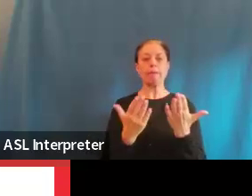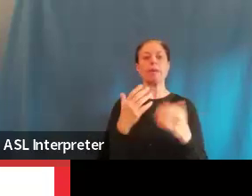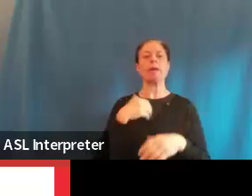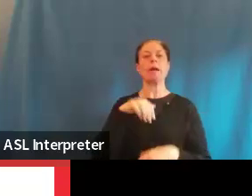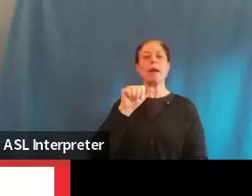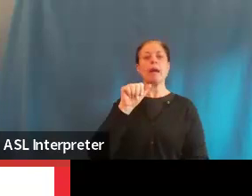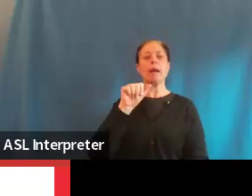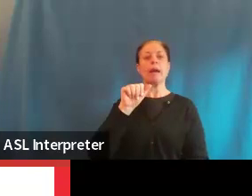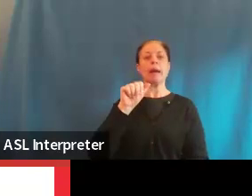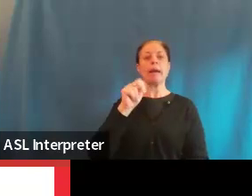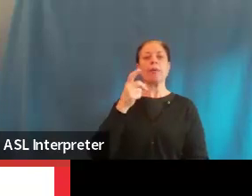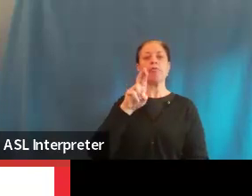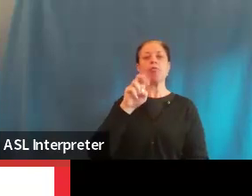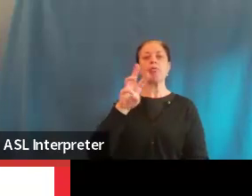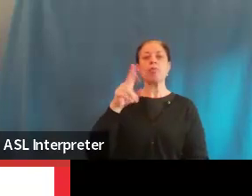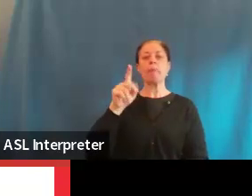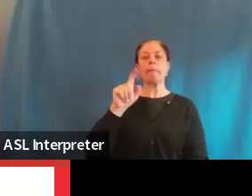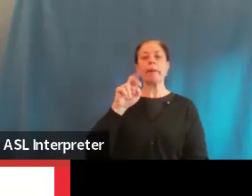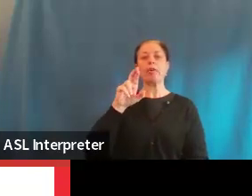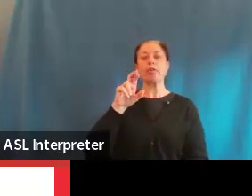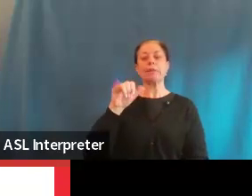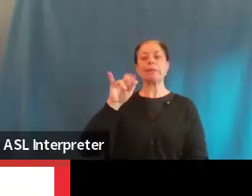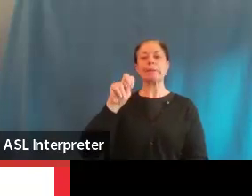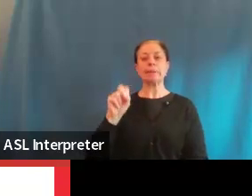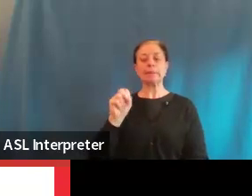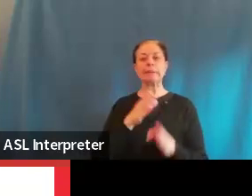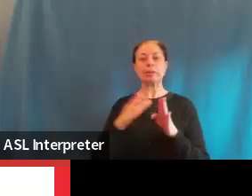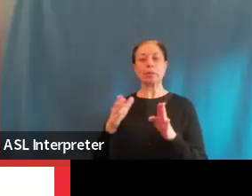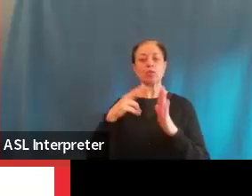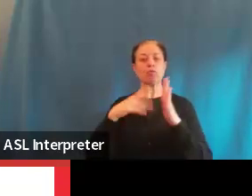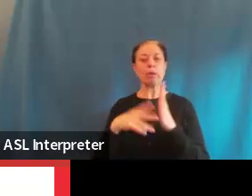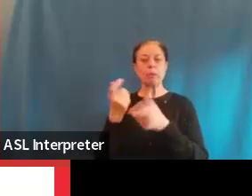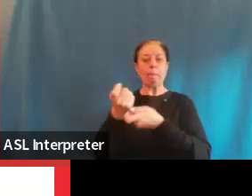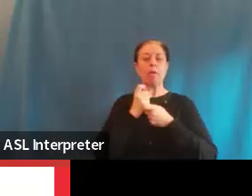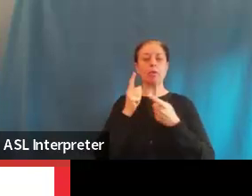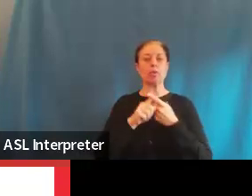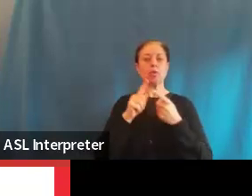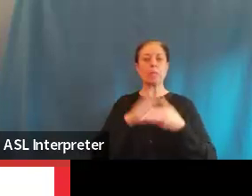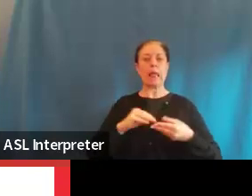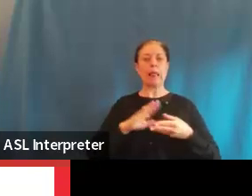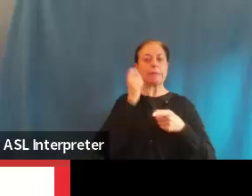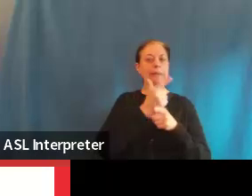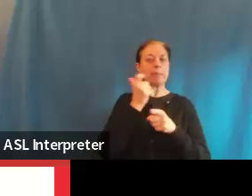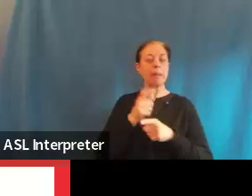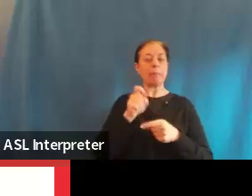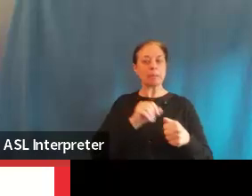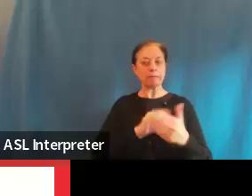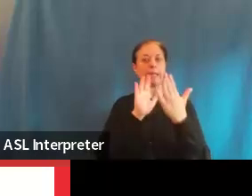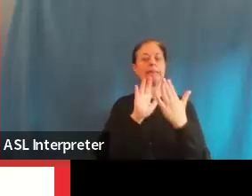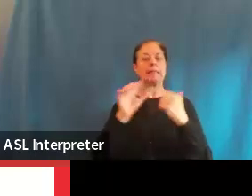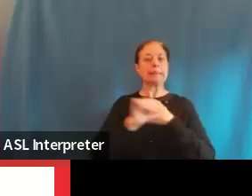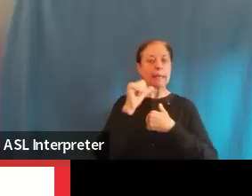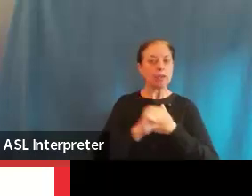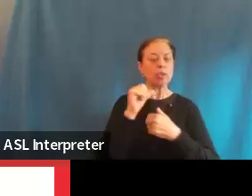Peterson's best-selling fantasy series. Readers are pulled into a sweeping tale of siblings who must face danger. They